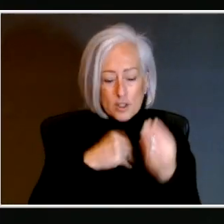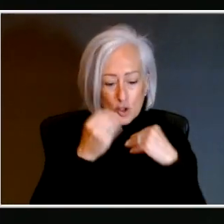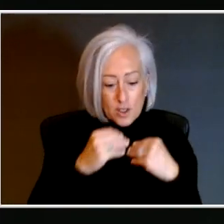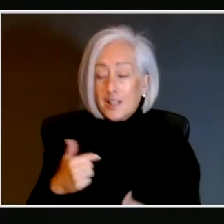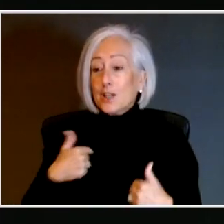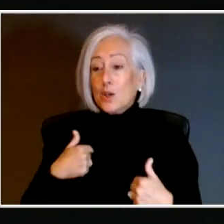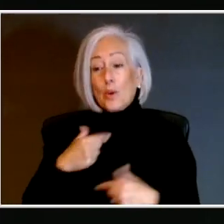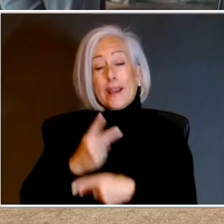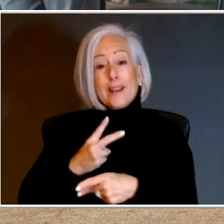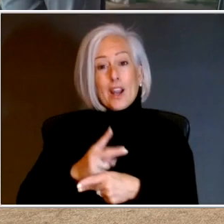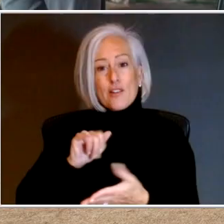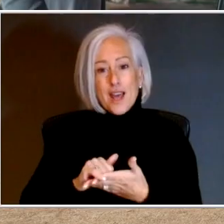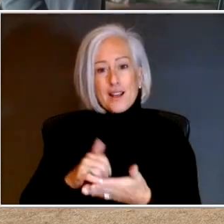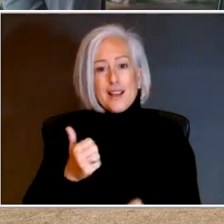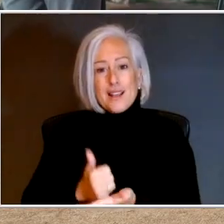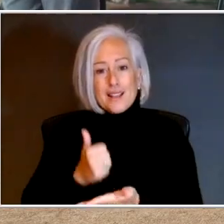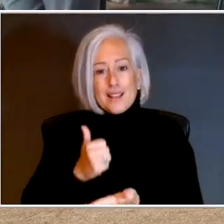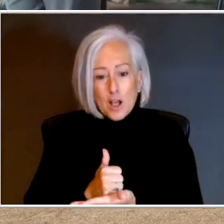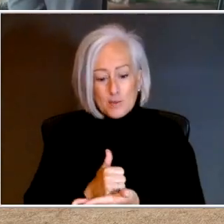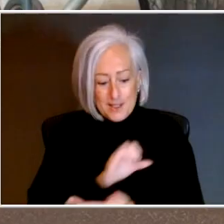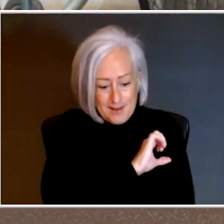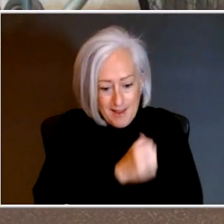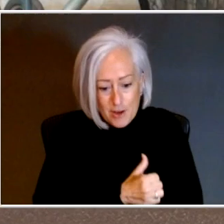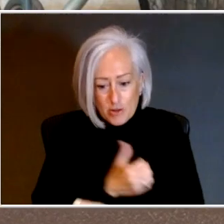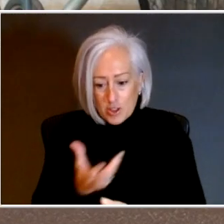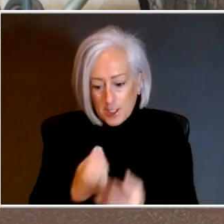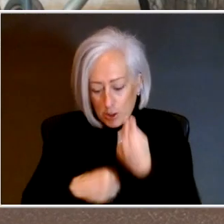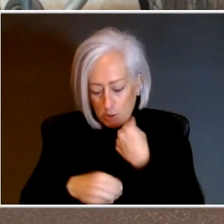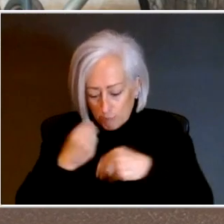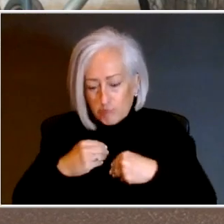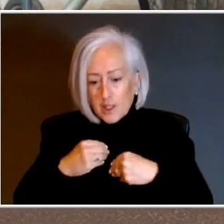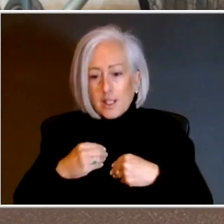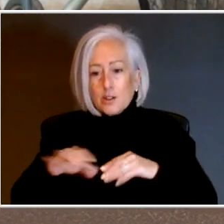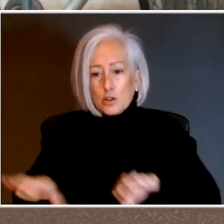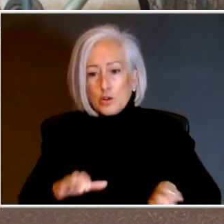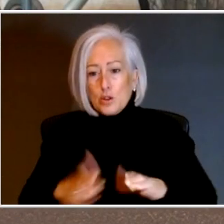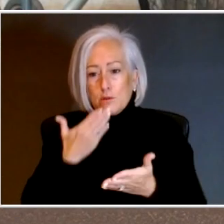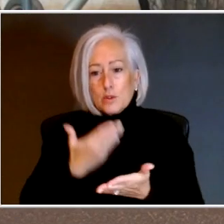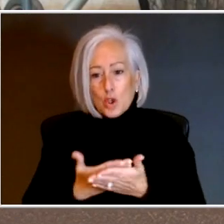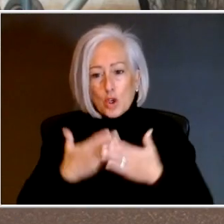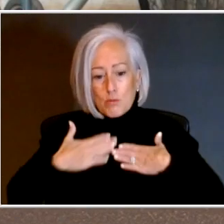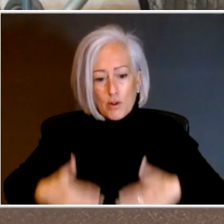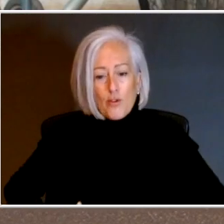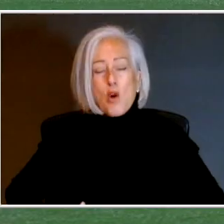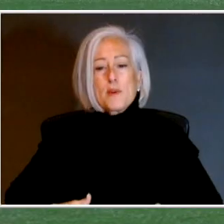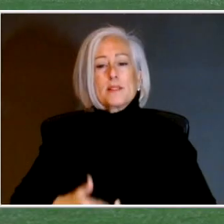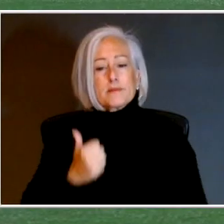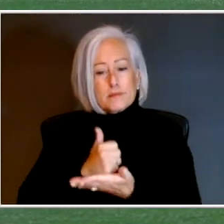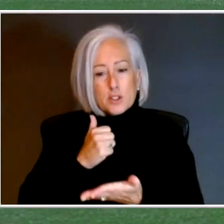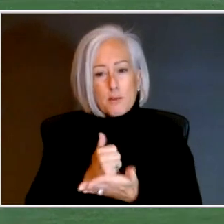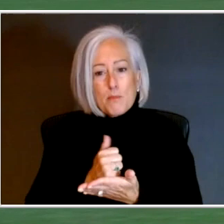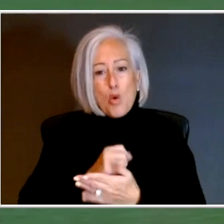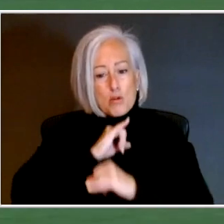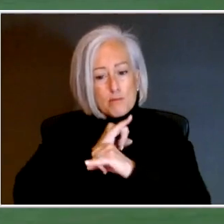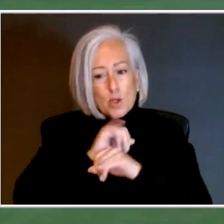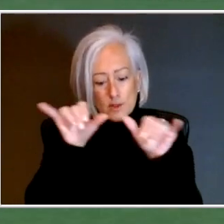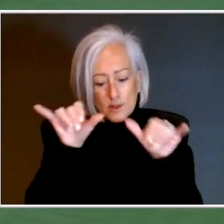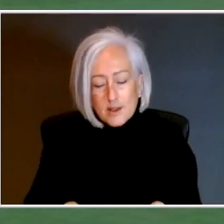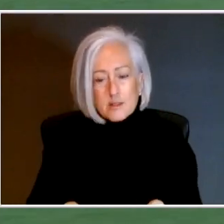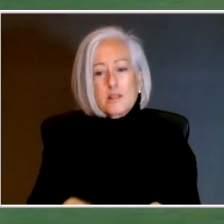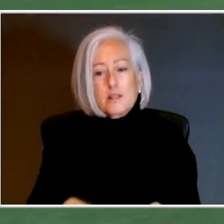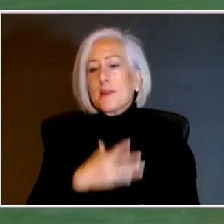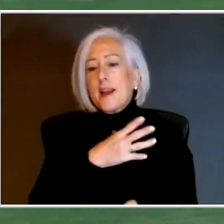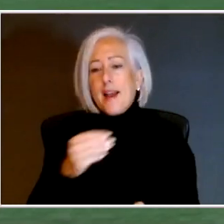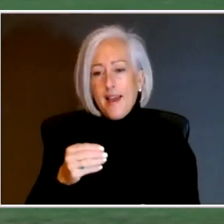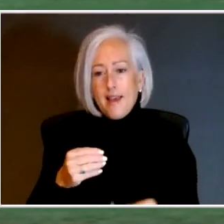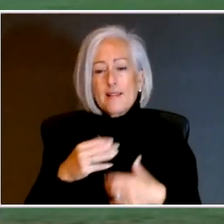fuel that allows us to have excellent performance and support our immune system and our overall health. It also allows us to recover